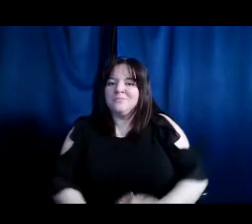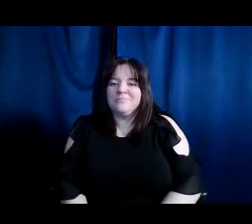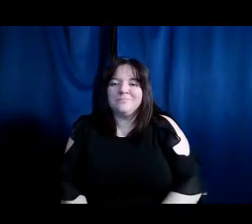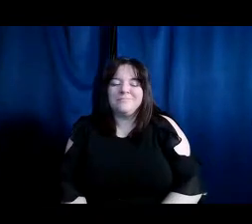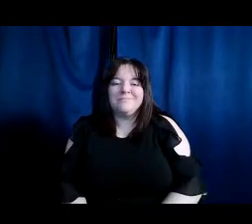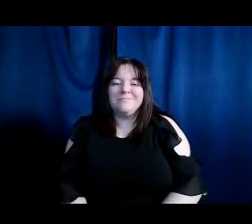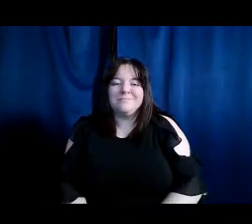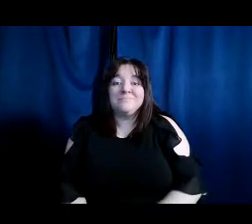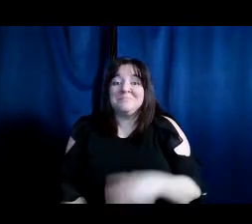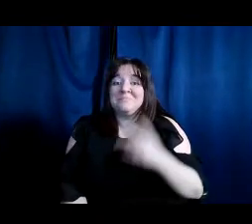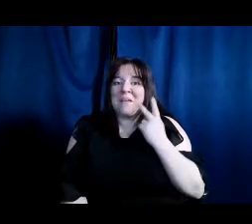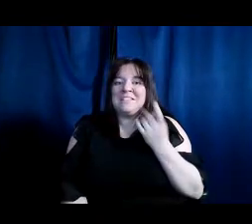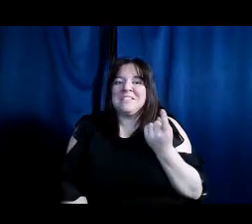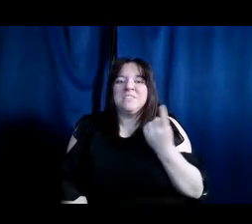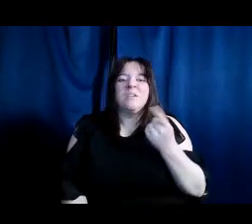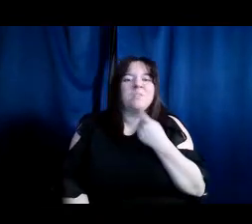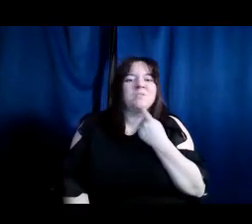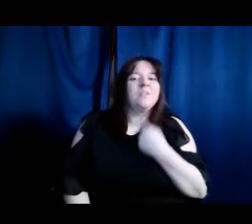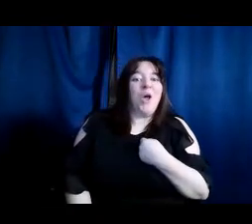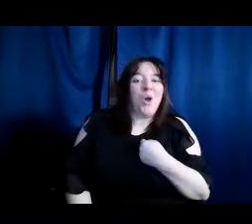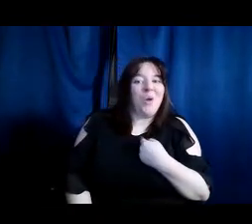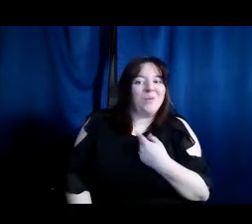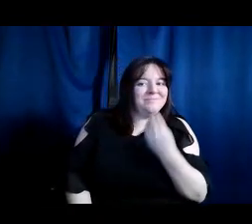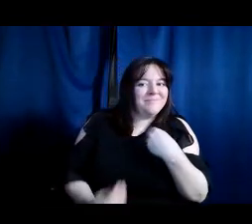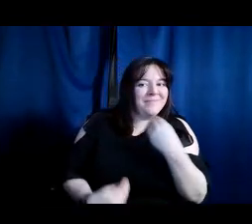I see somebody's having cake for lunch.